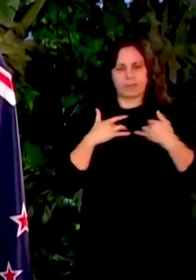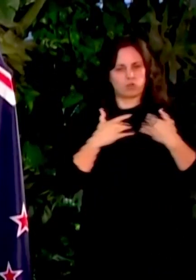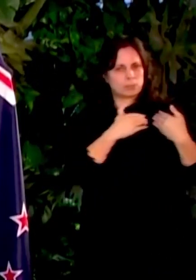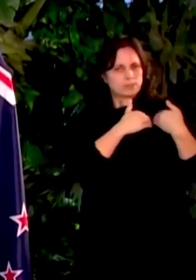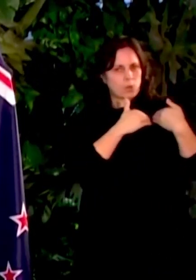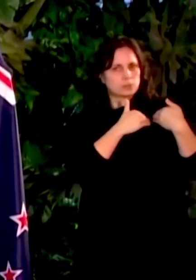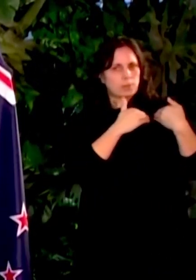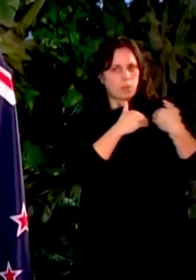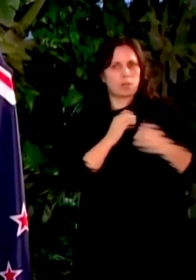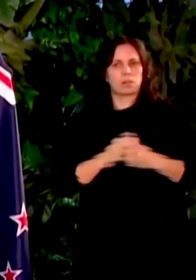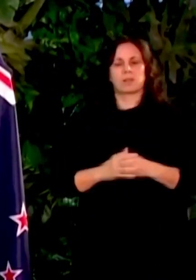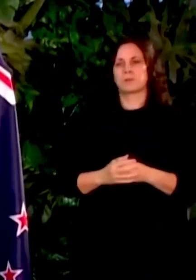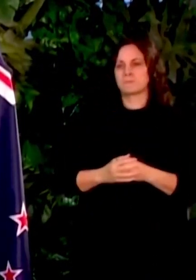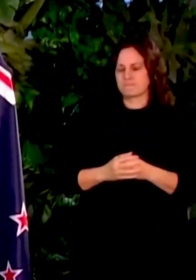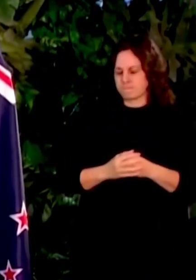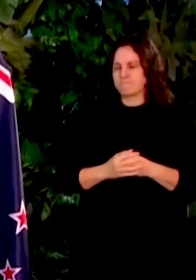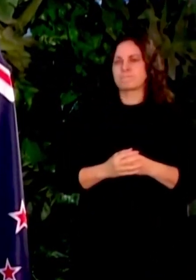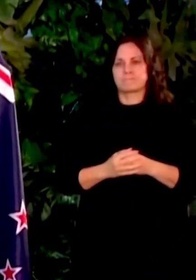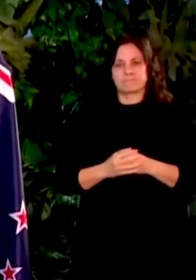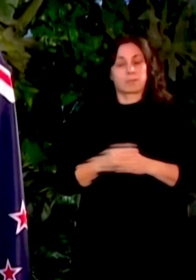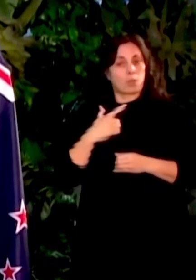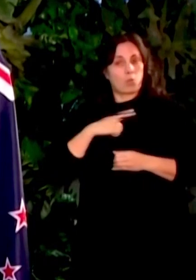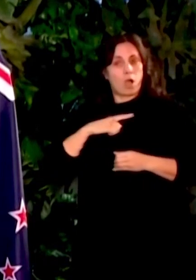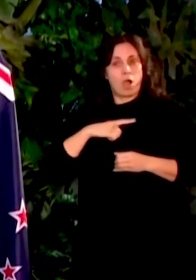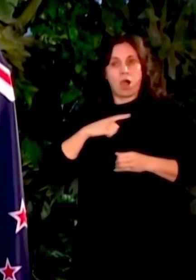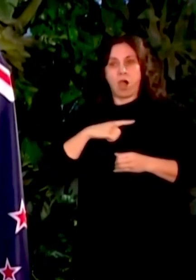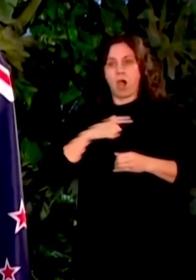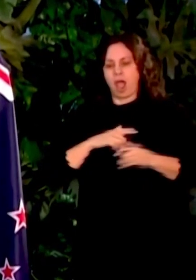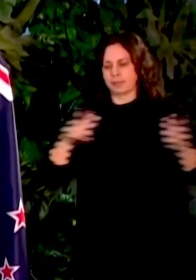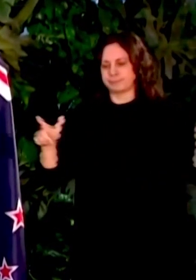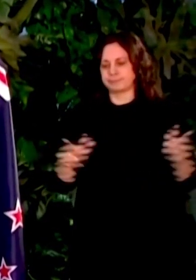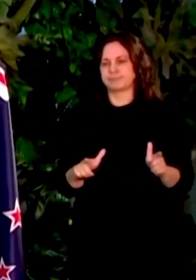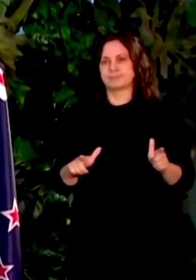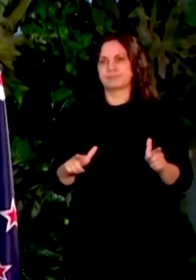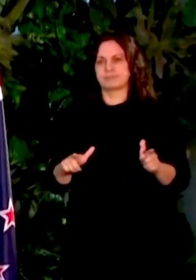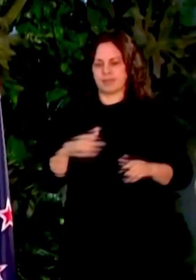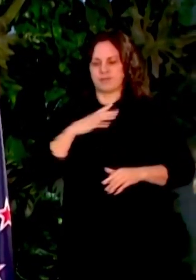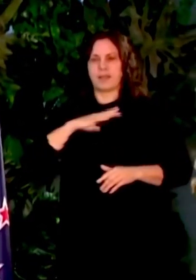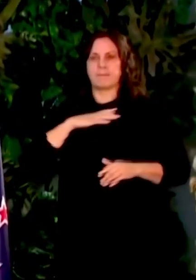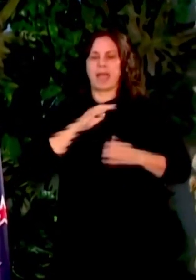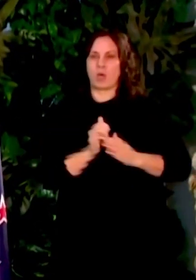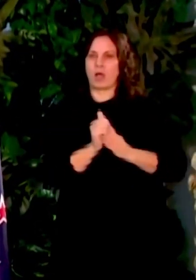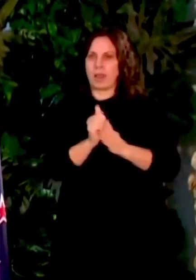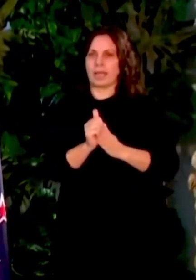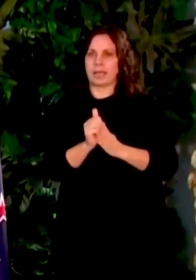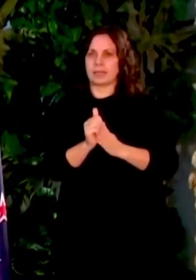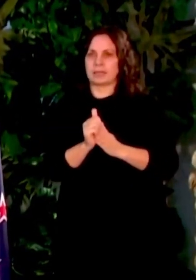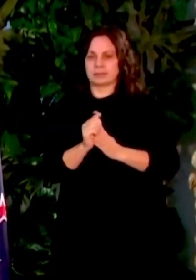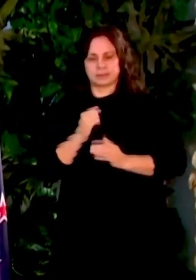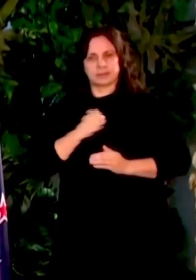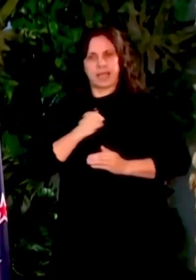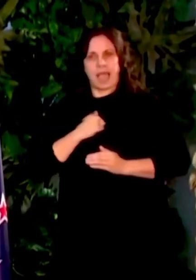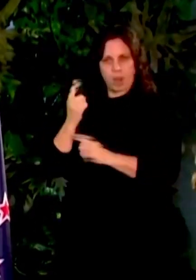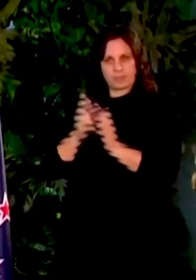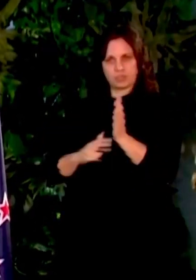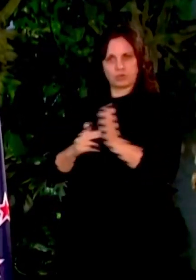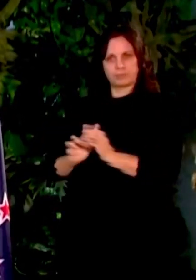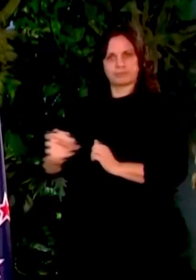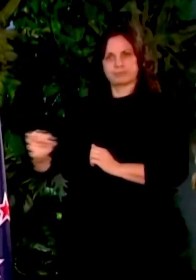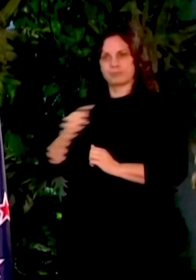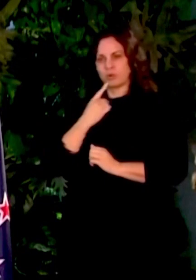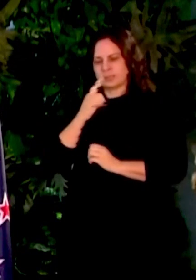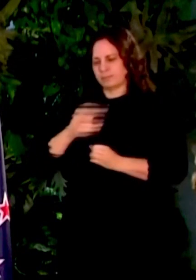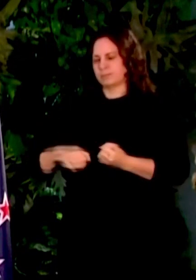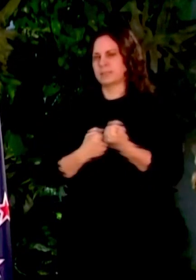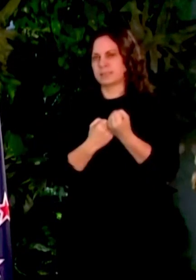and signed as soon as possible, after finalizing it earlier this year. On behalf of those,